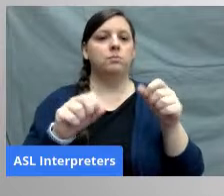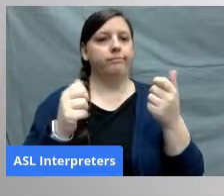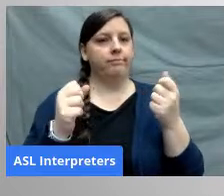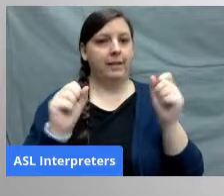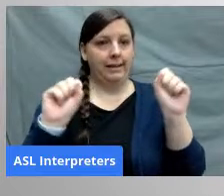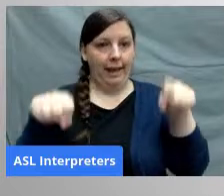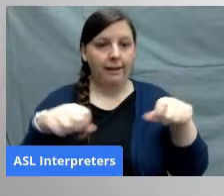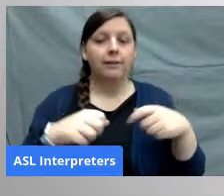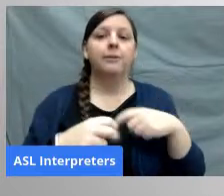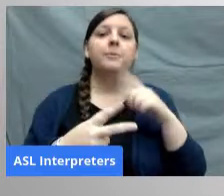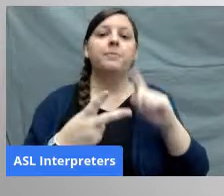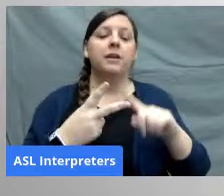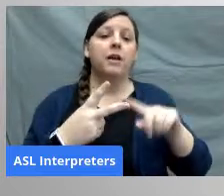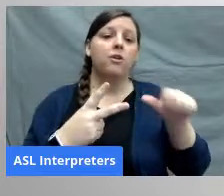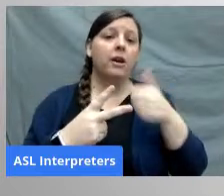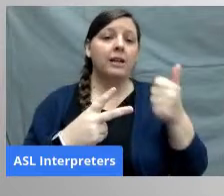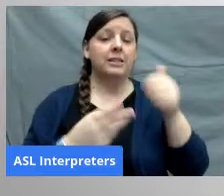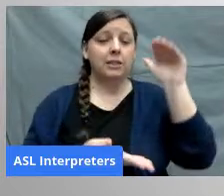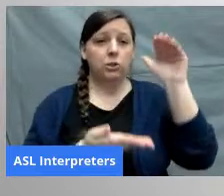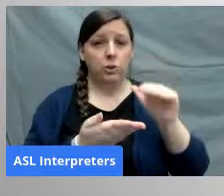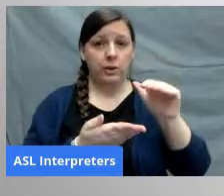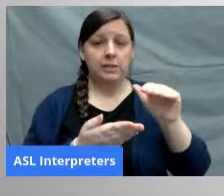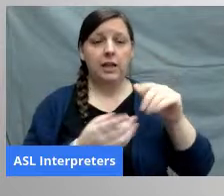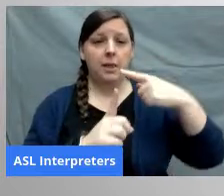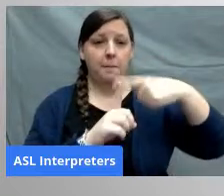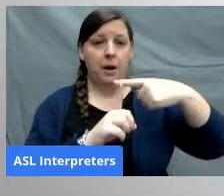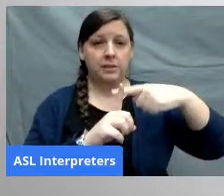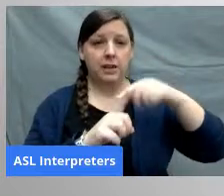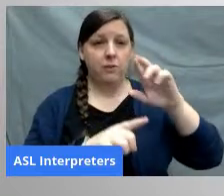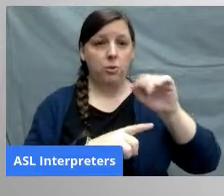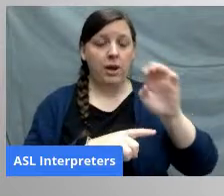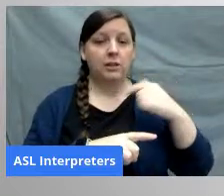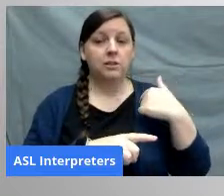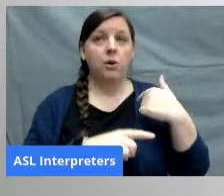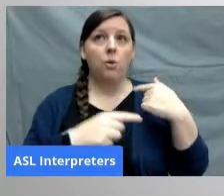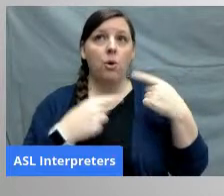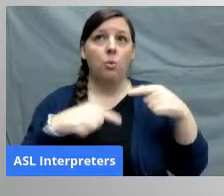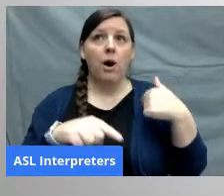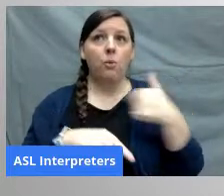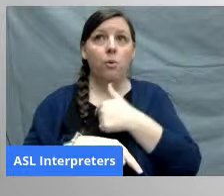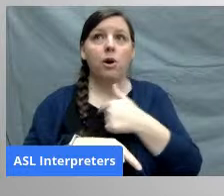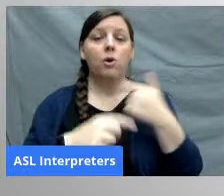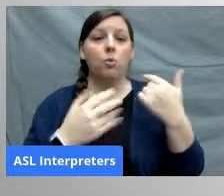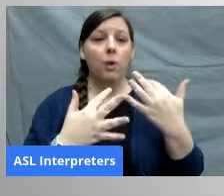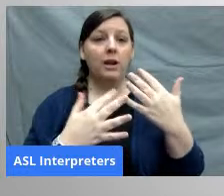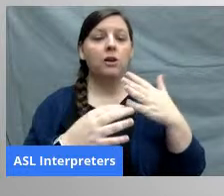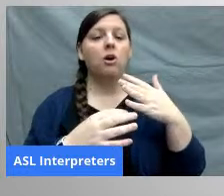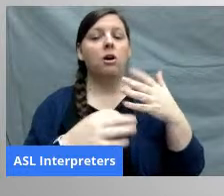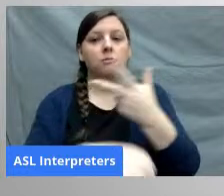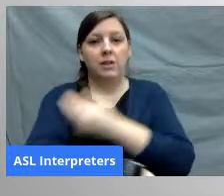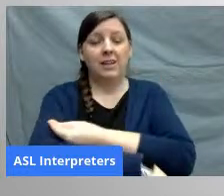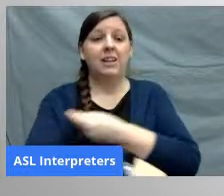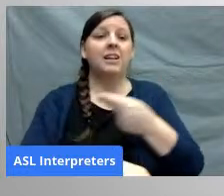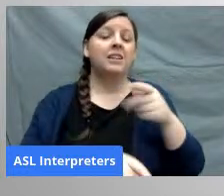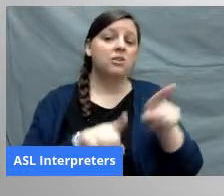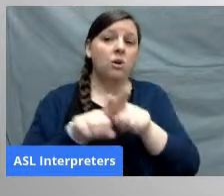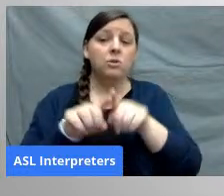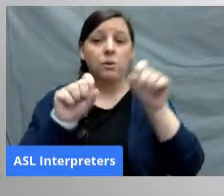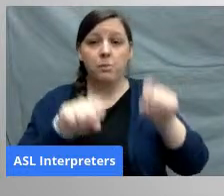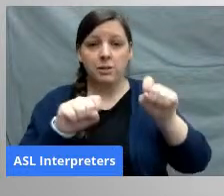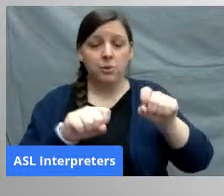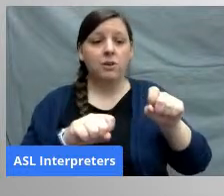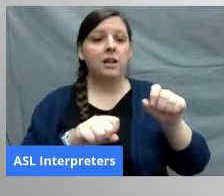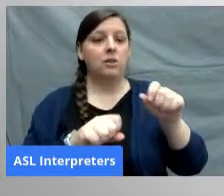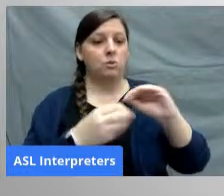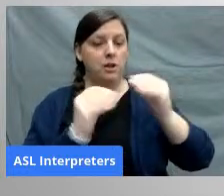wait on staff vaccinations, there's also an opportunity that our numbers will continue to decline. And if those numbers continue